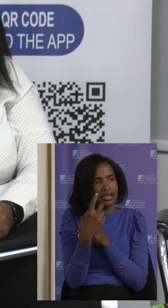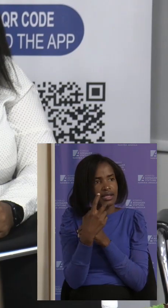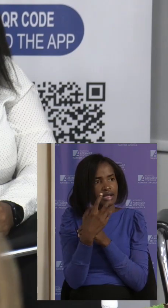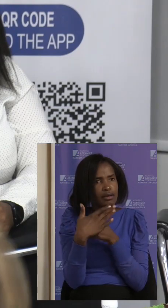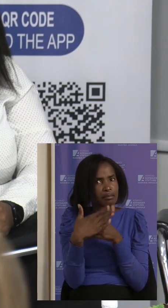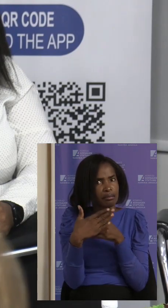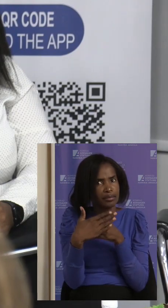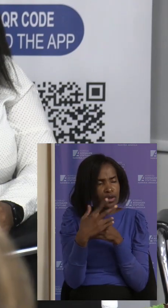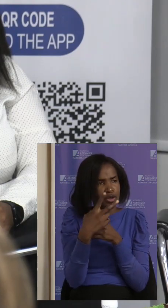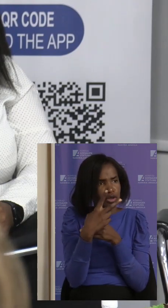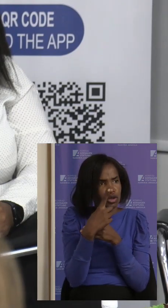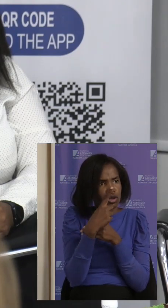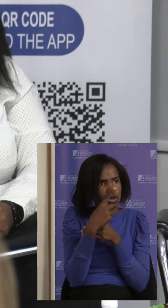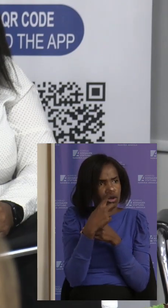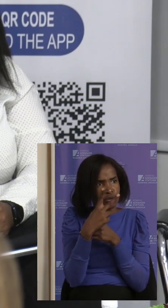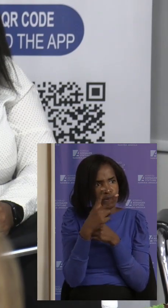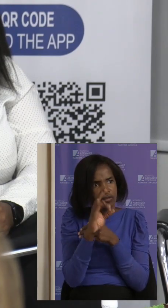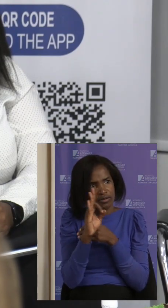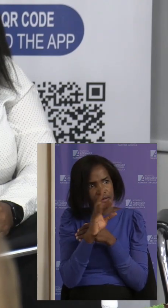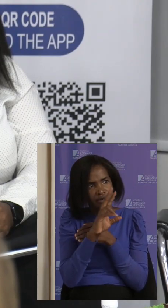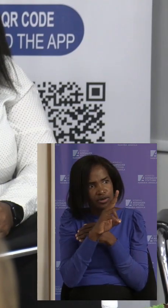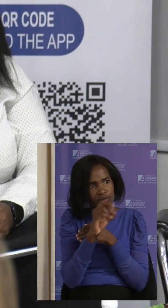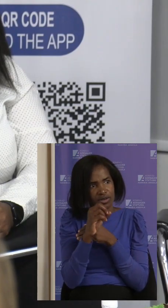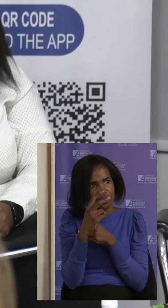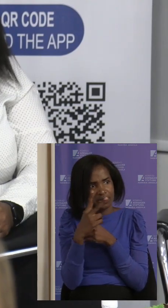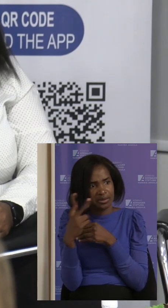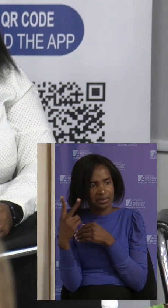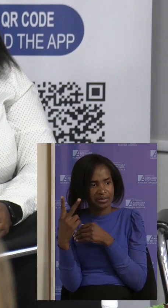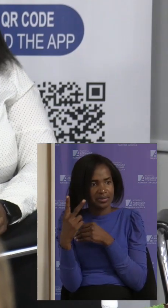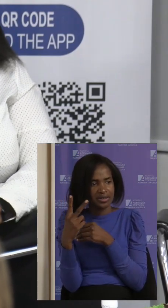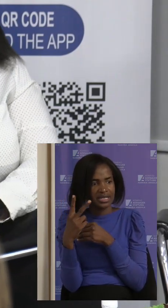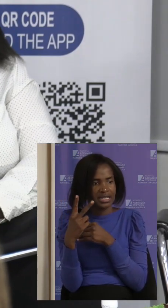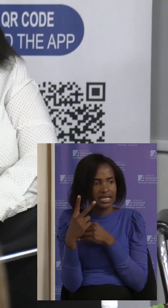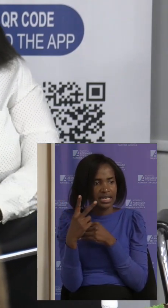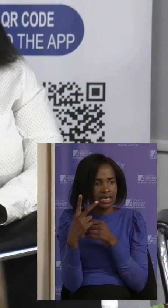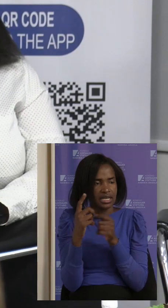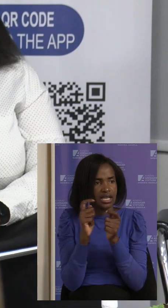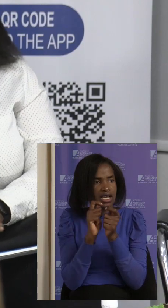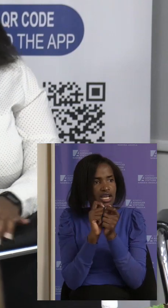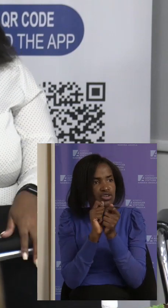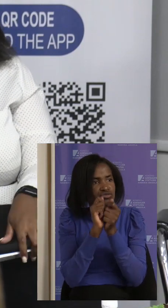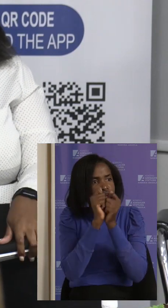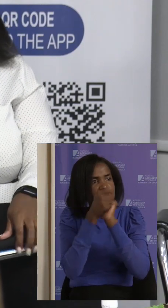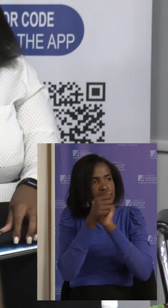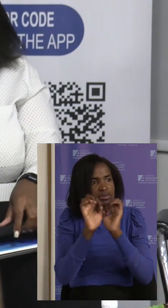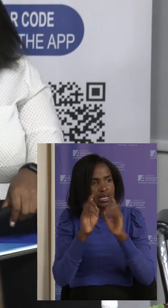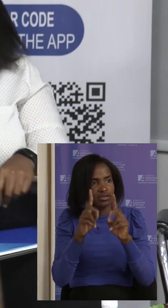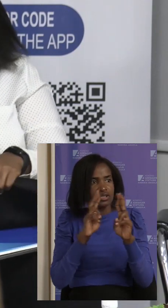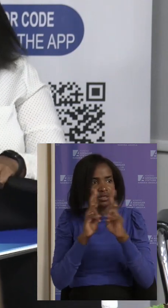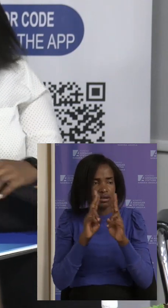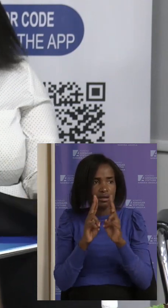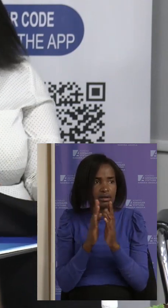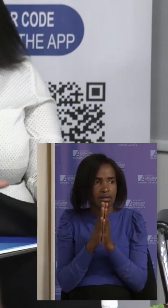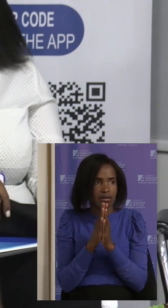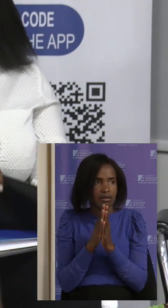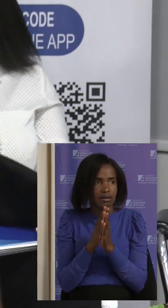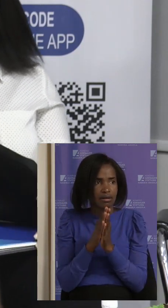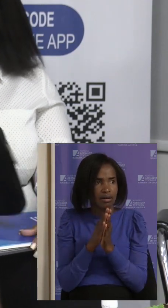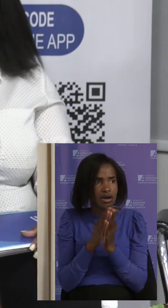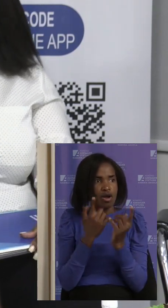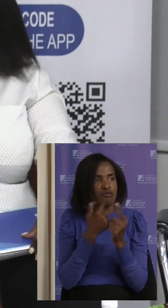towards the 12th of February of 2022, the Transforming Education Dialogue reached us from